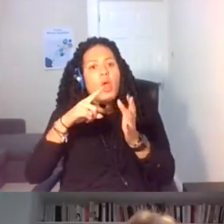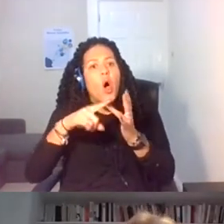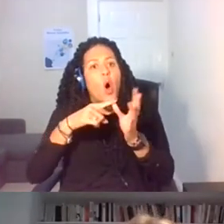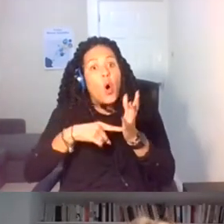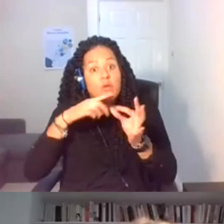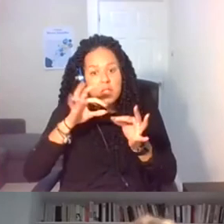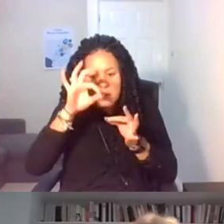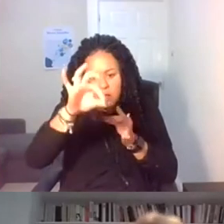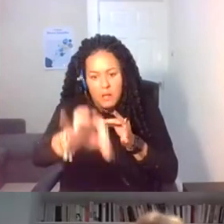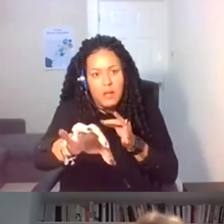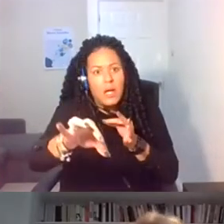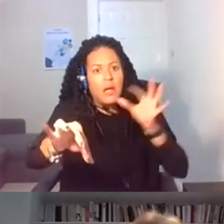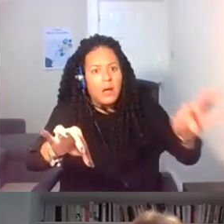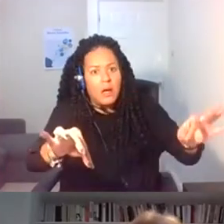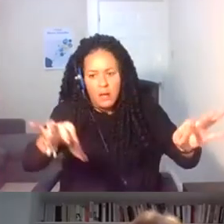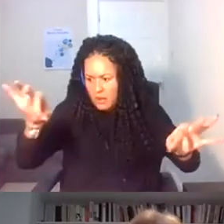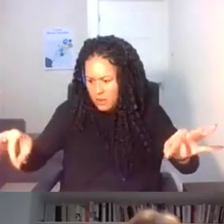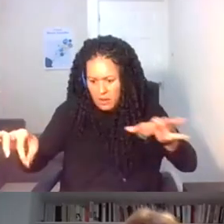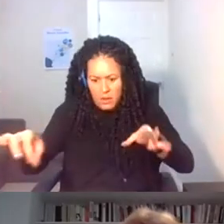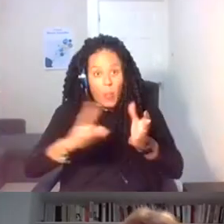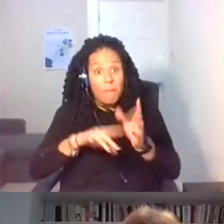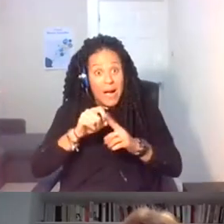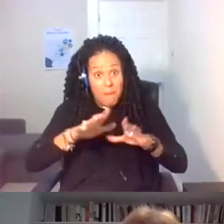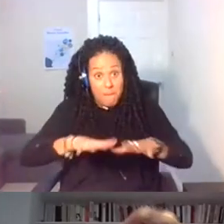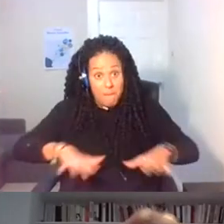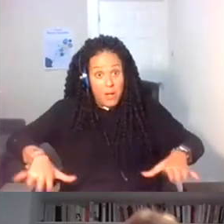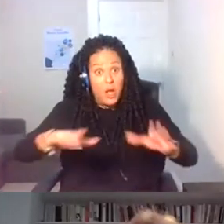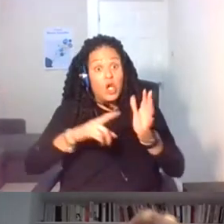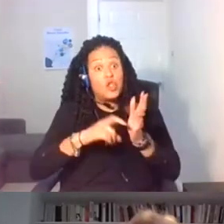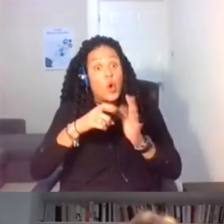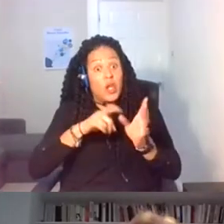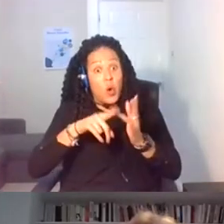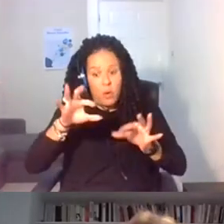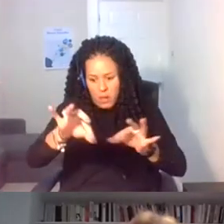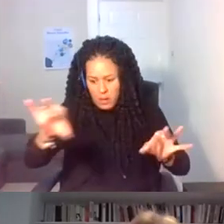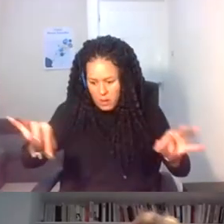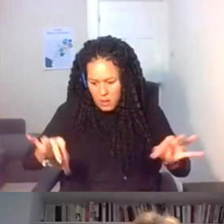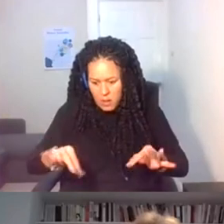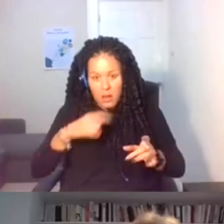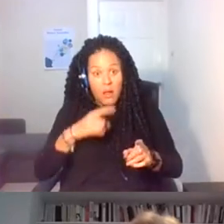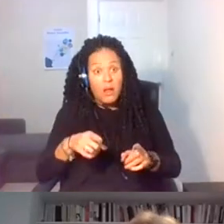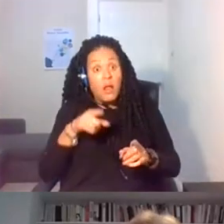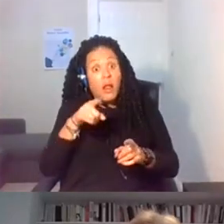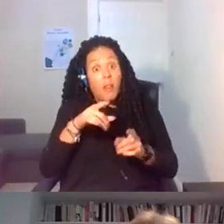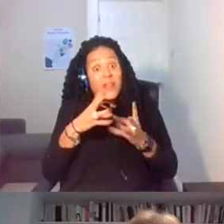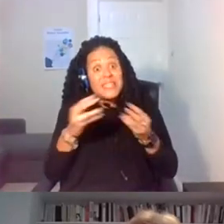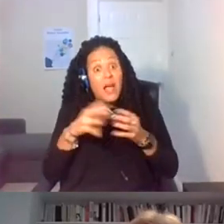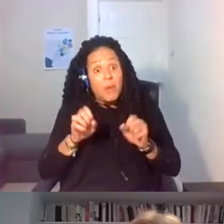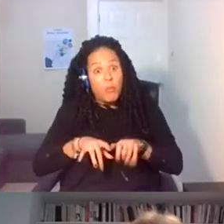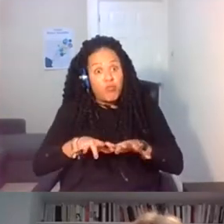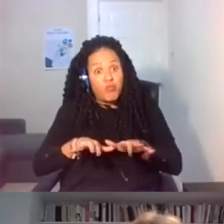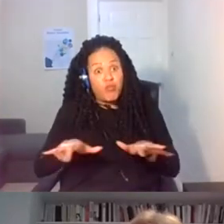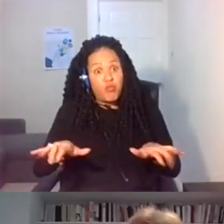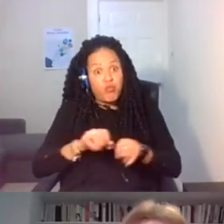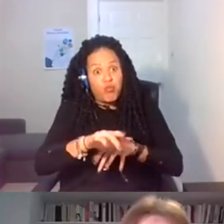on in different places around Tokyo where all the big towns were. And what they discovered was that the slime mold just went